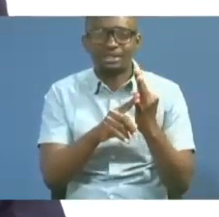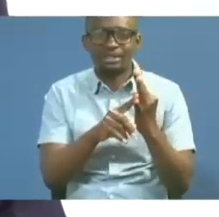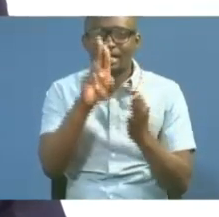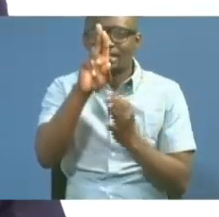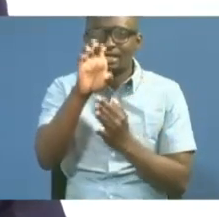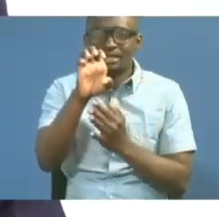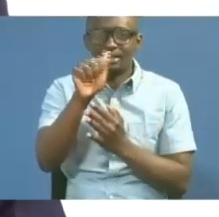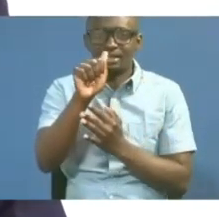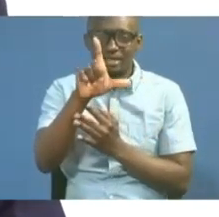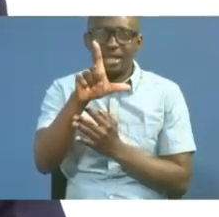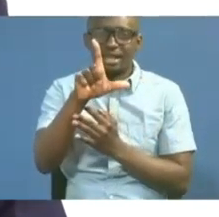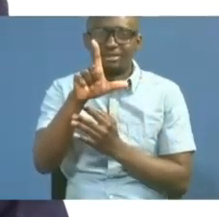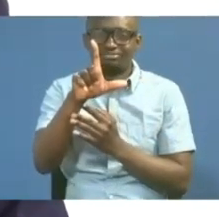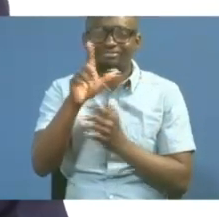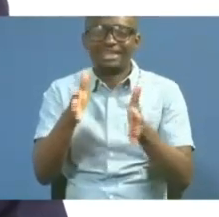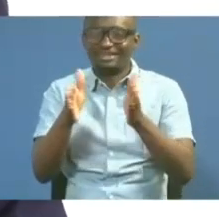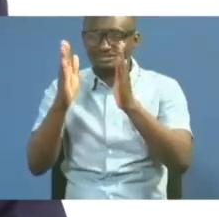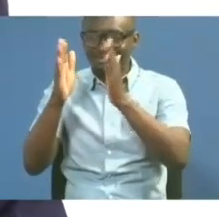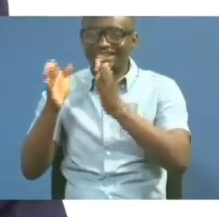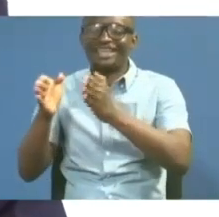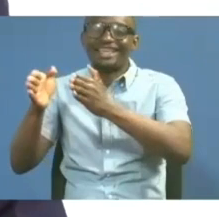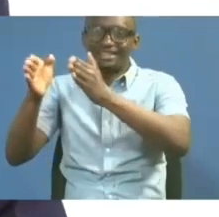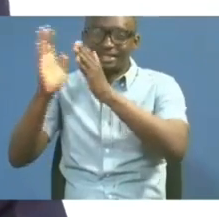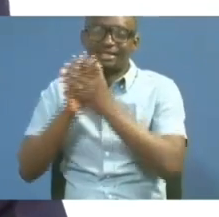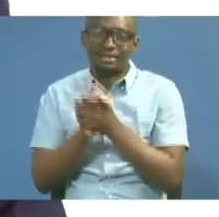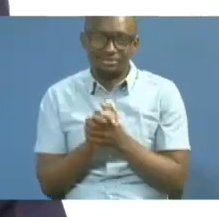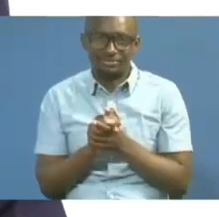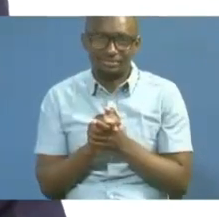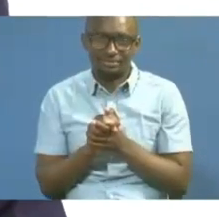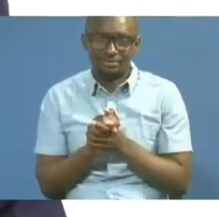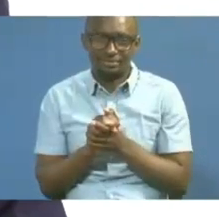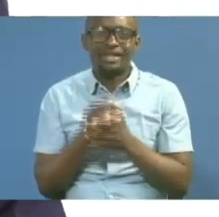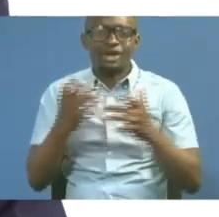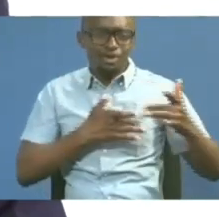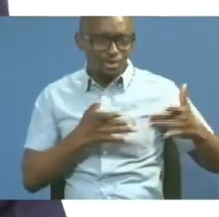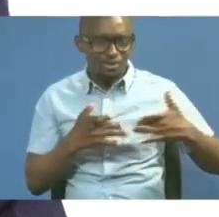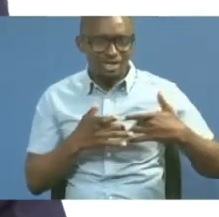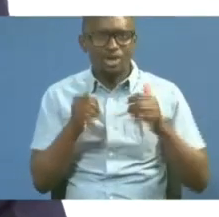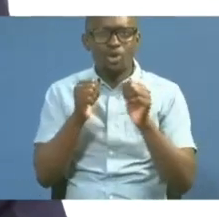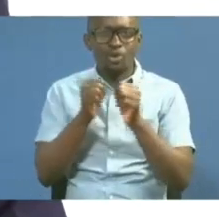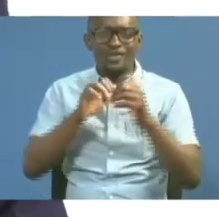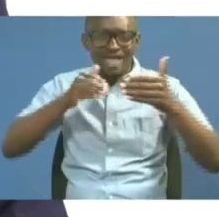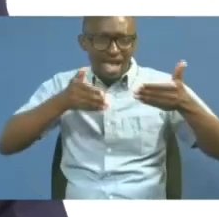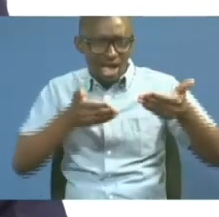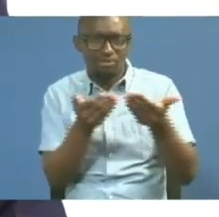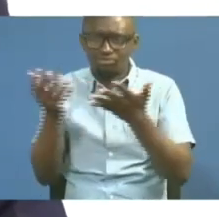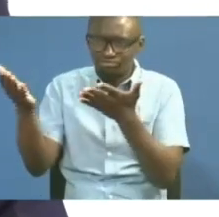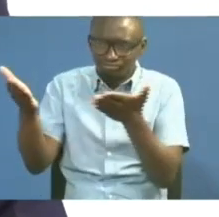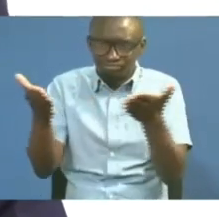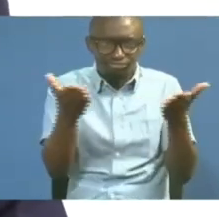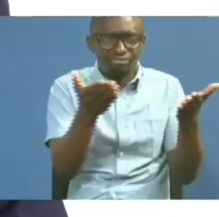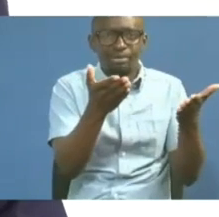estate specialization, real estate concerns itself with the how